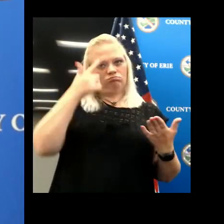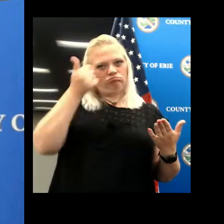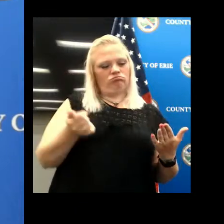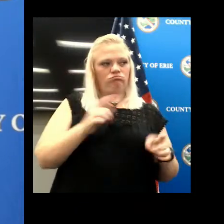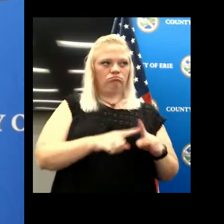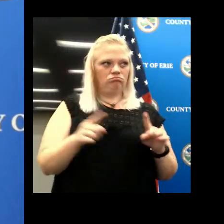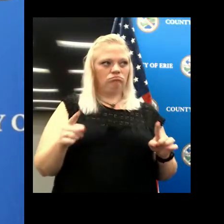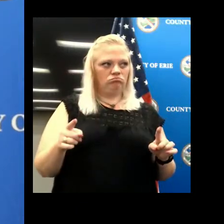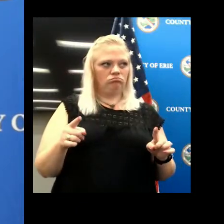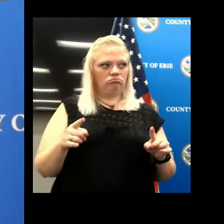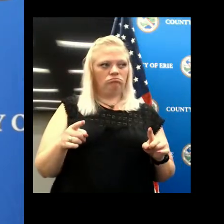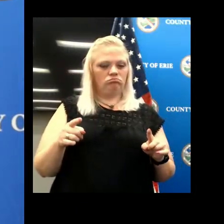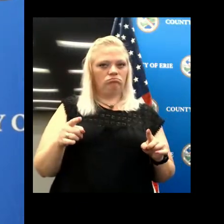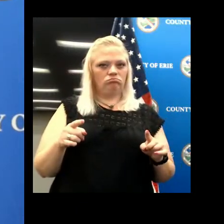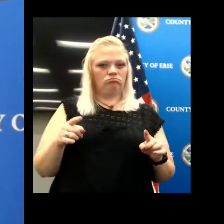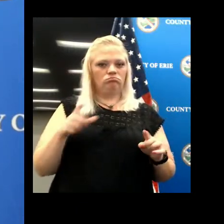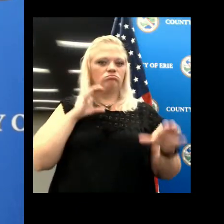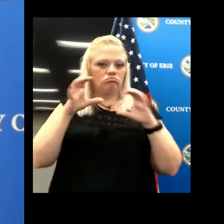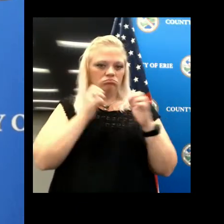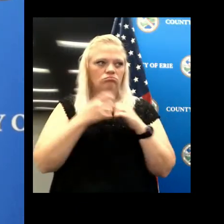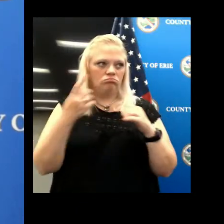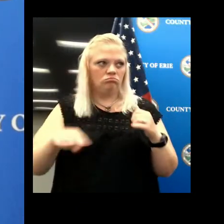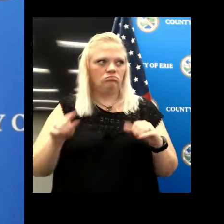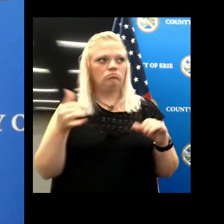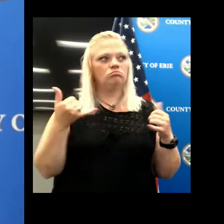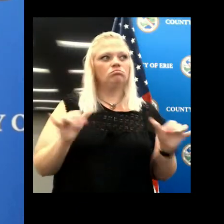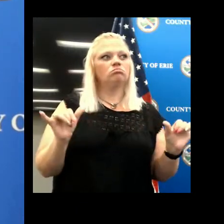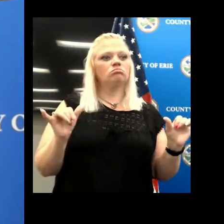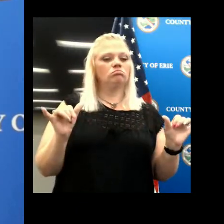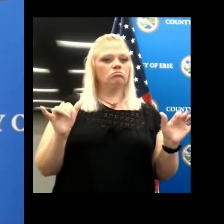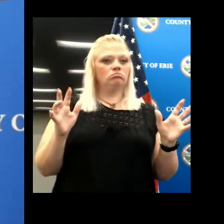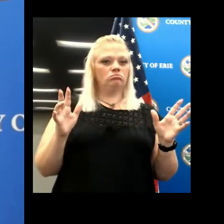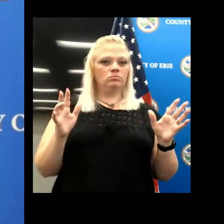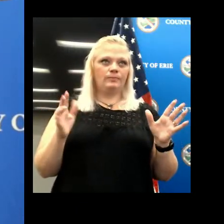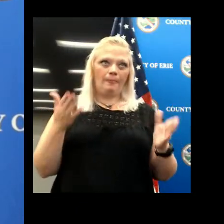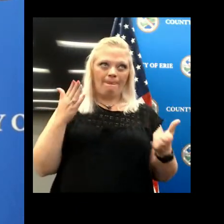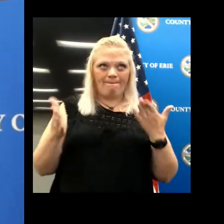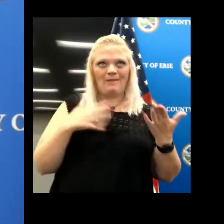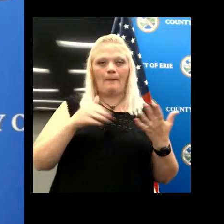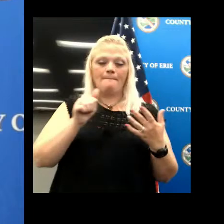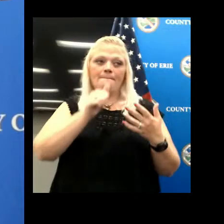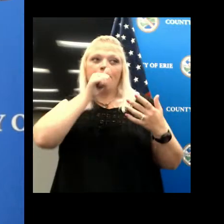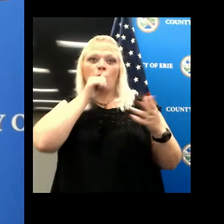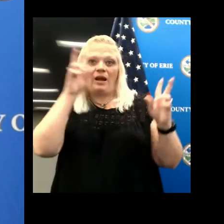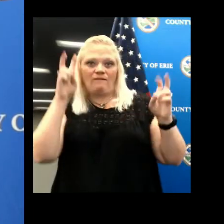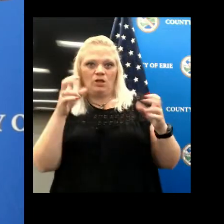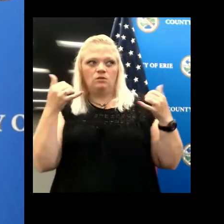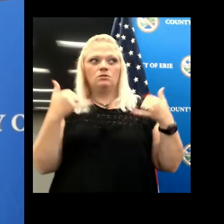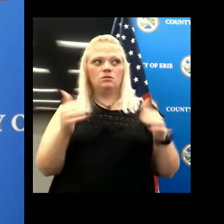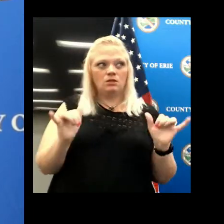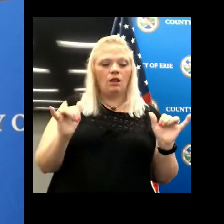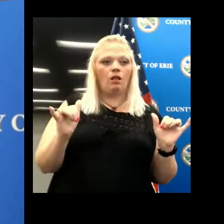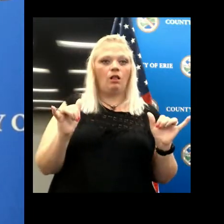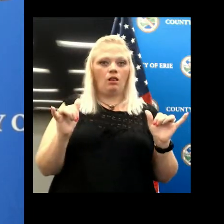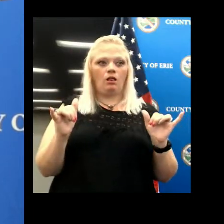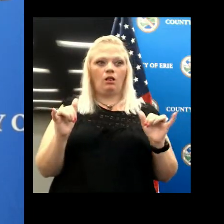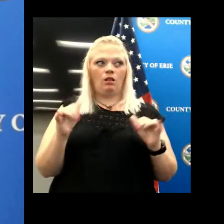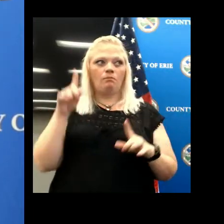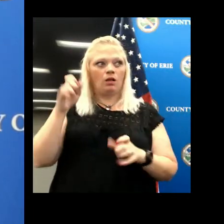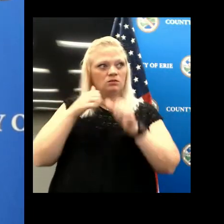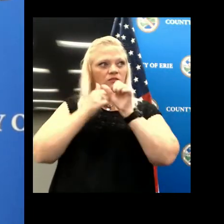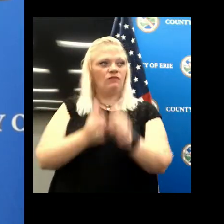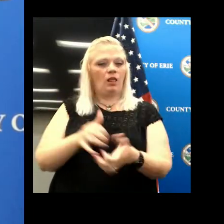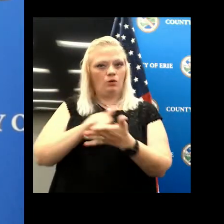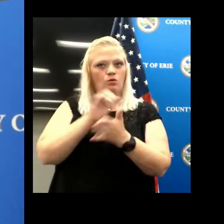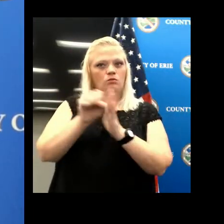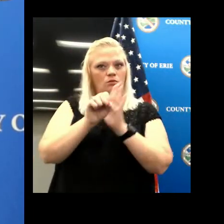had conversations with them. And they're still, as much as they may be a private institution, they are still subject to the rules of New